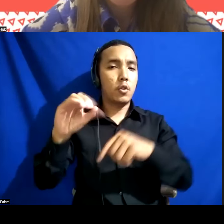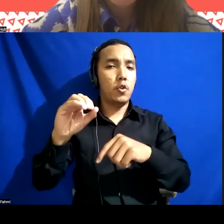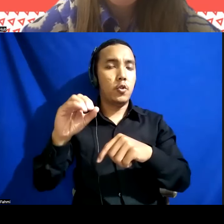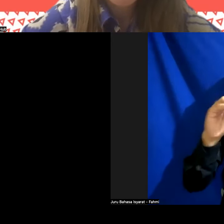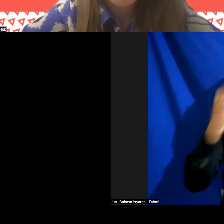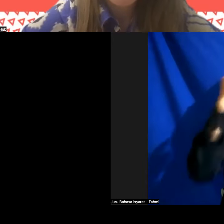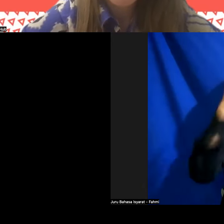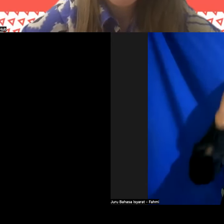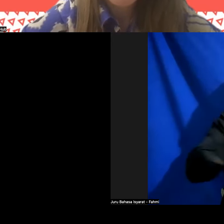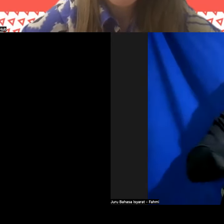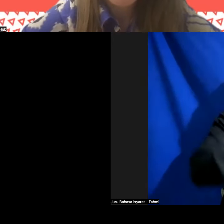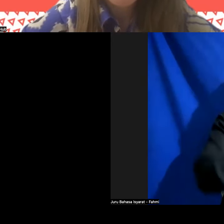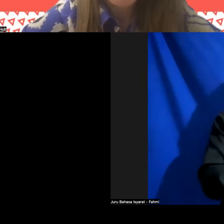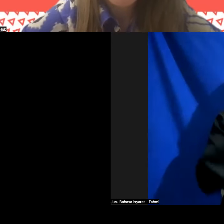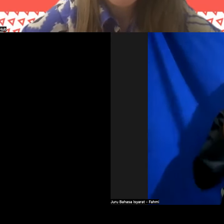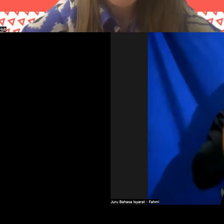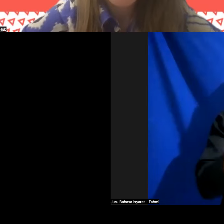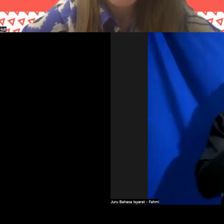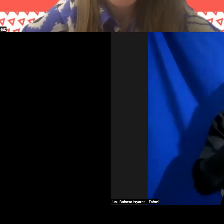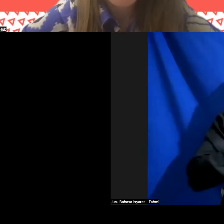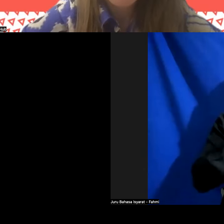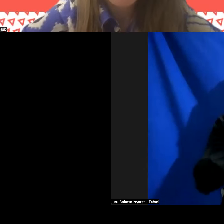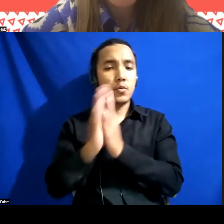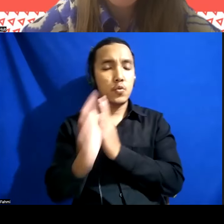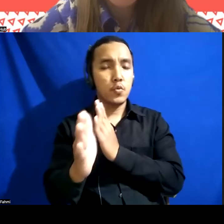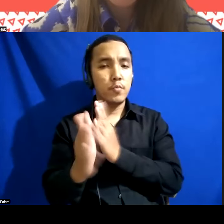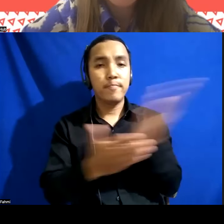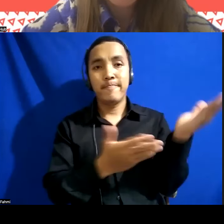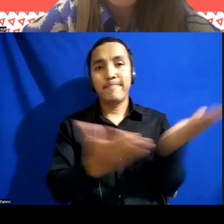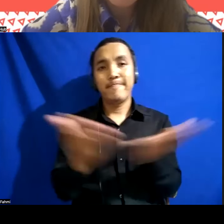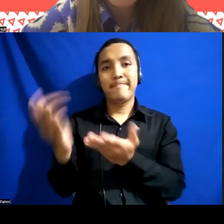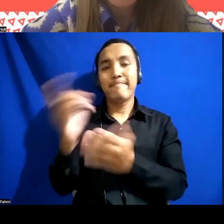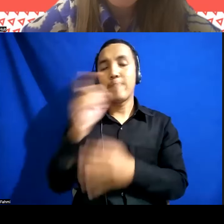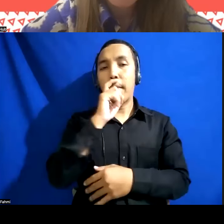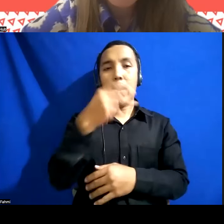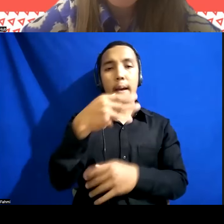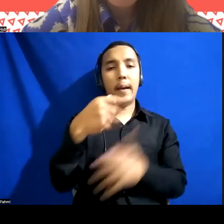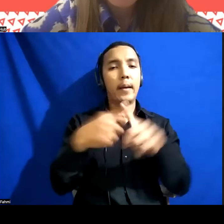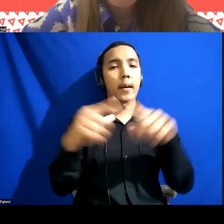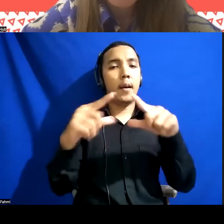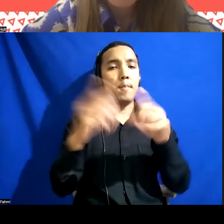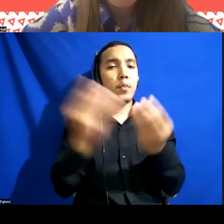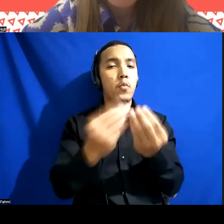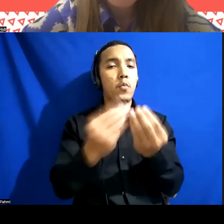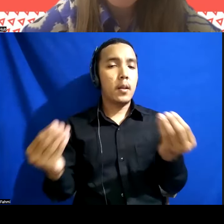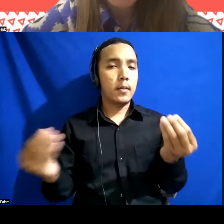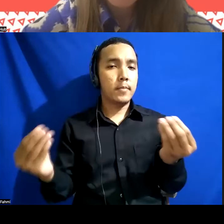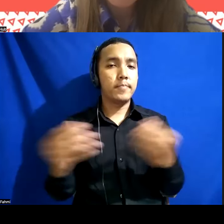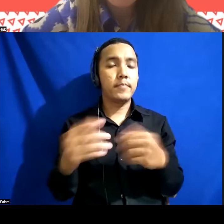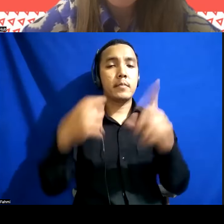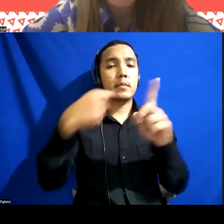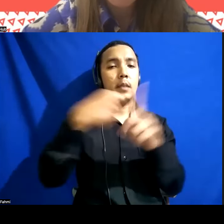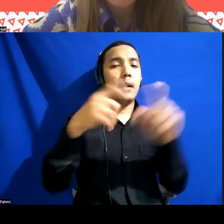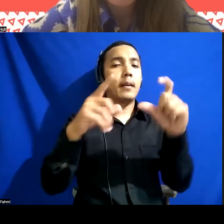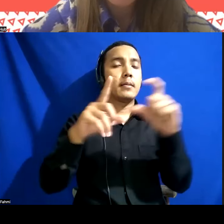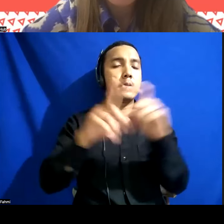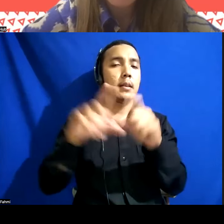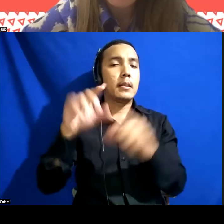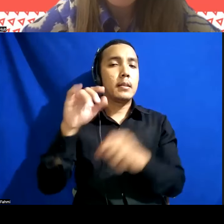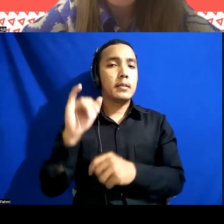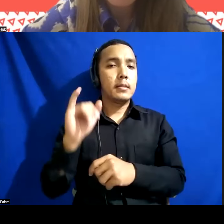remarks and comments. Now, I would like to invite Mr. Prista Eka from the